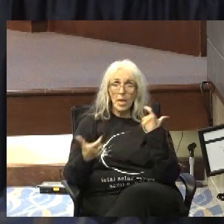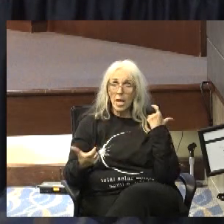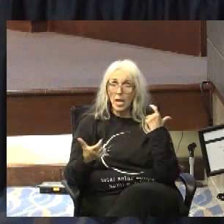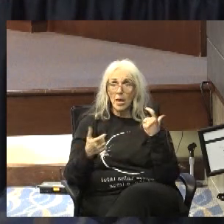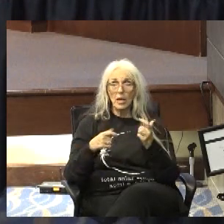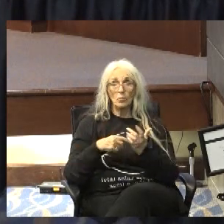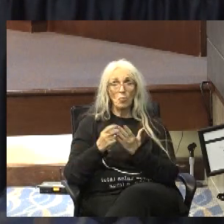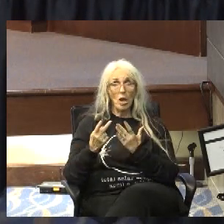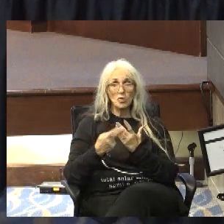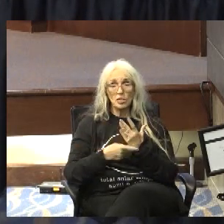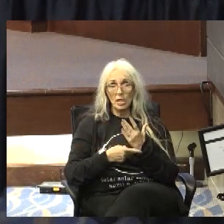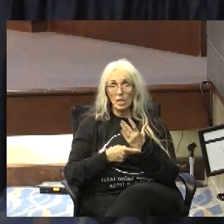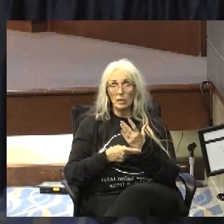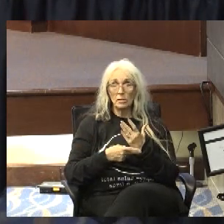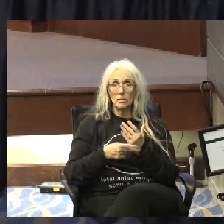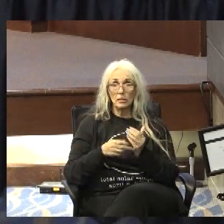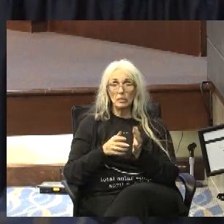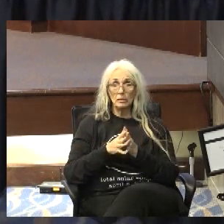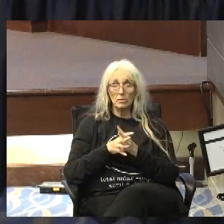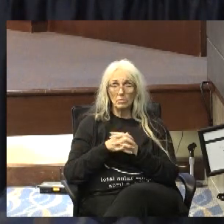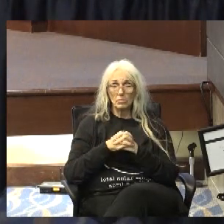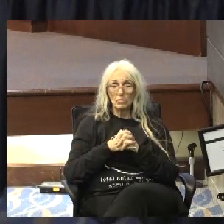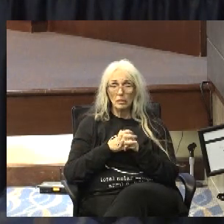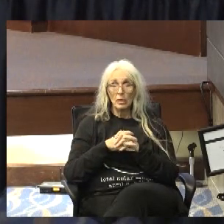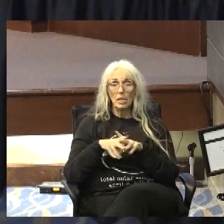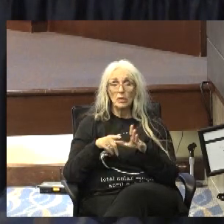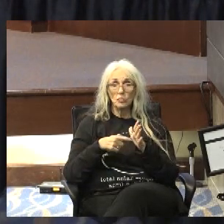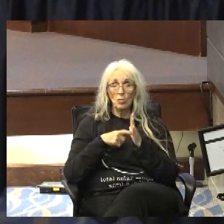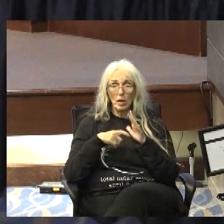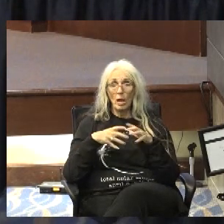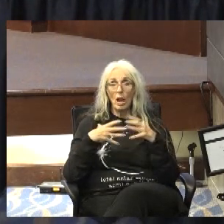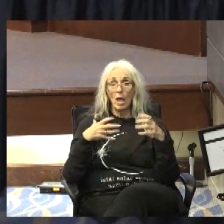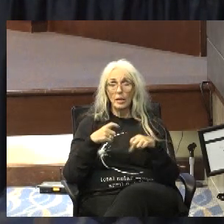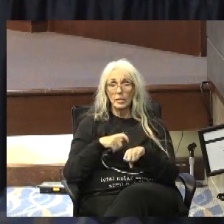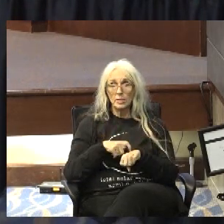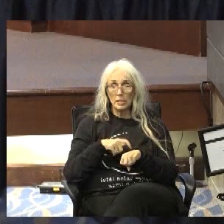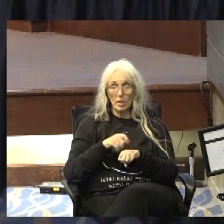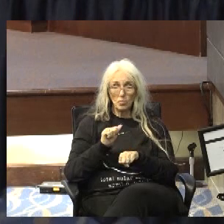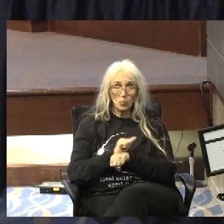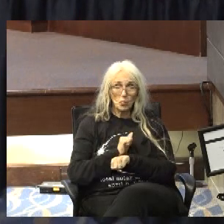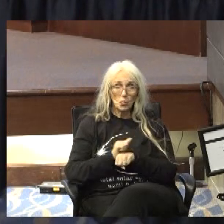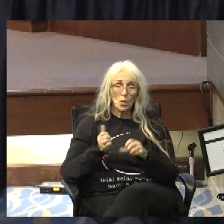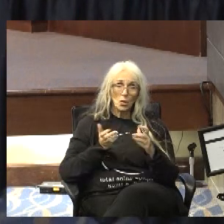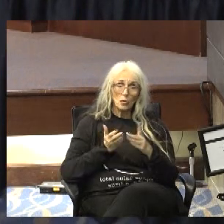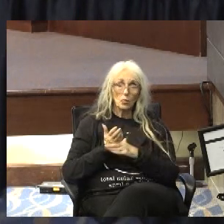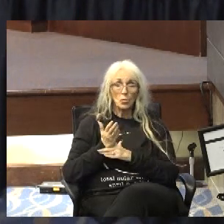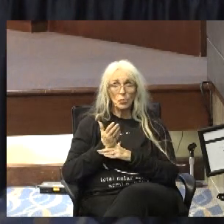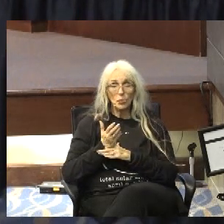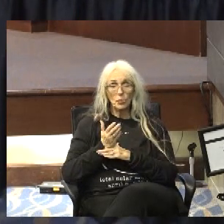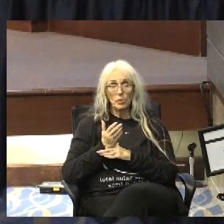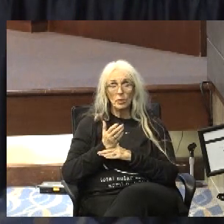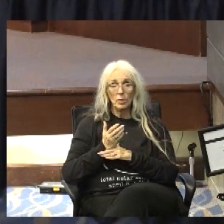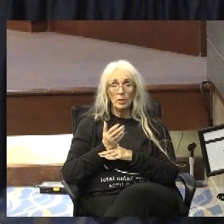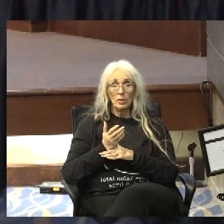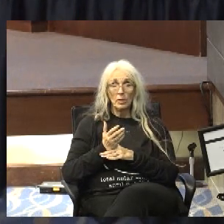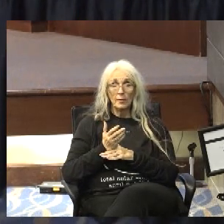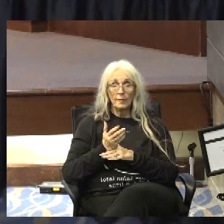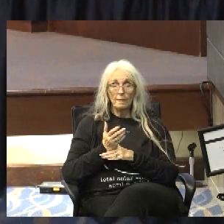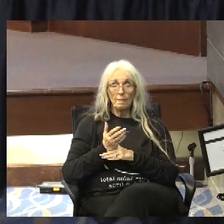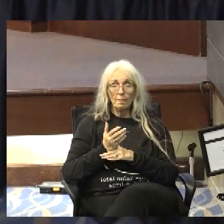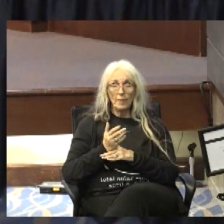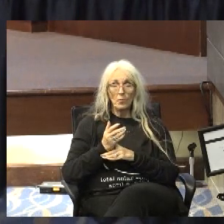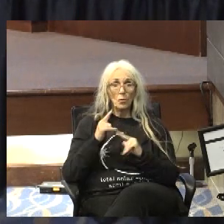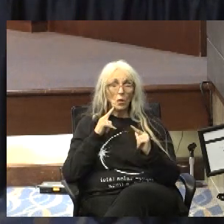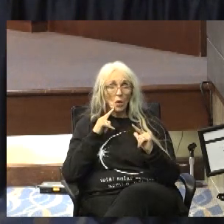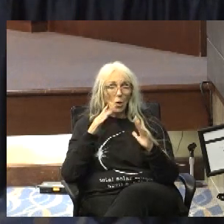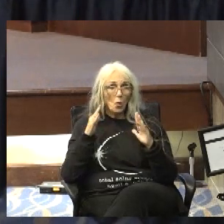a lot of nuance that has taken a long time to work through. And so we frankly were